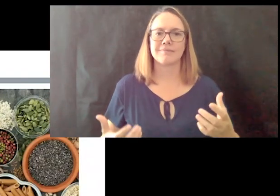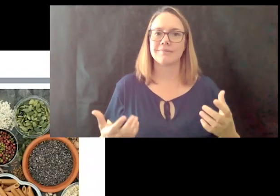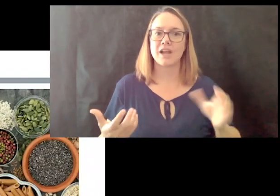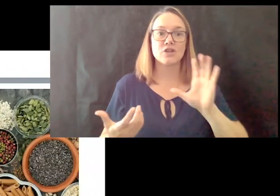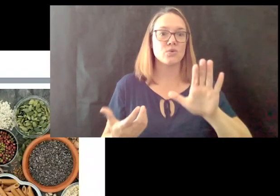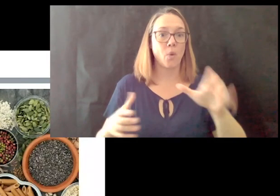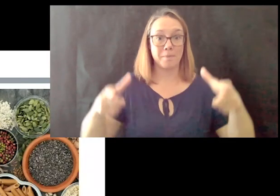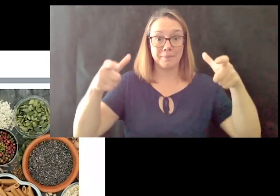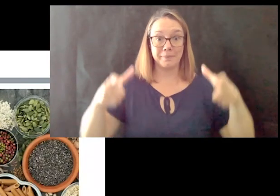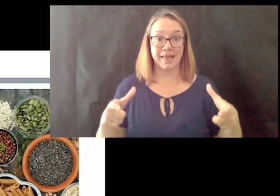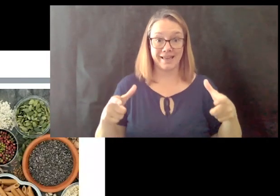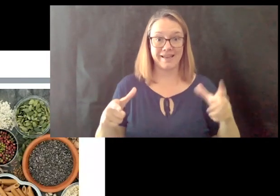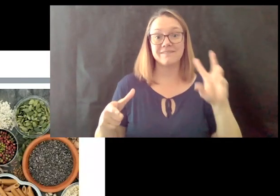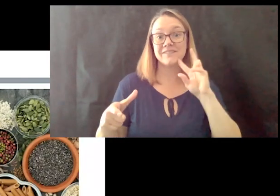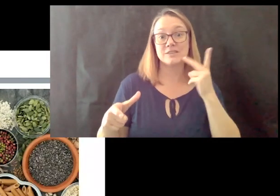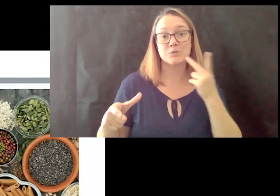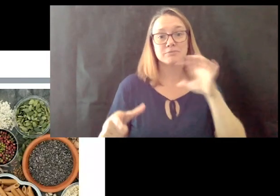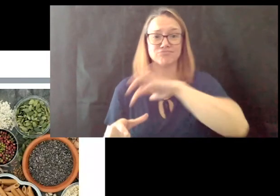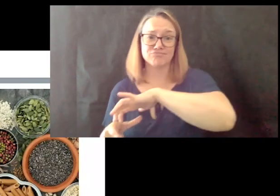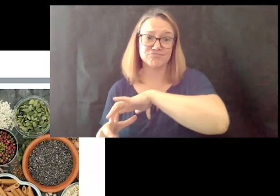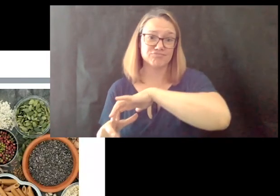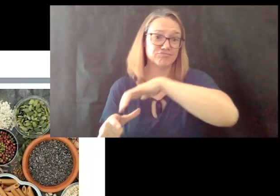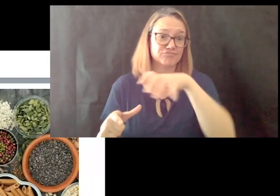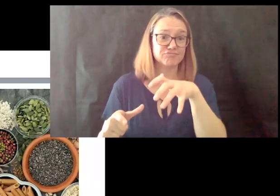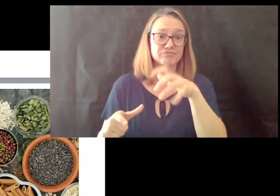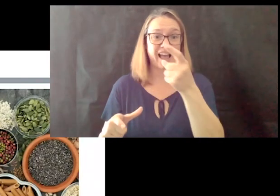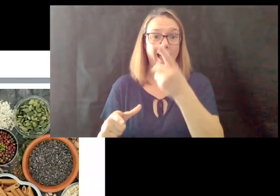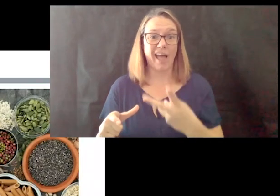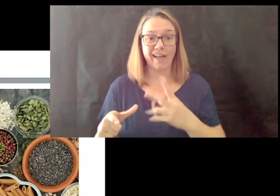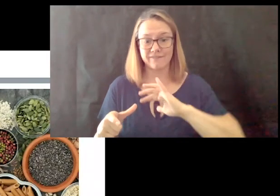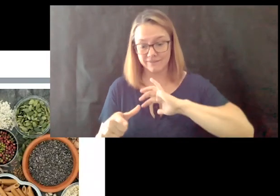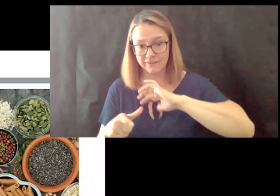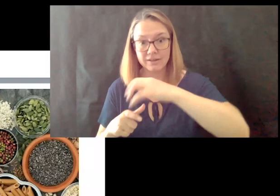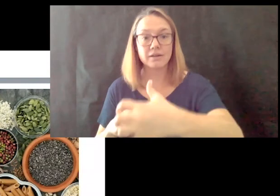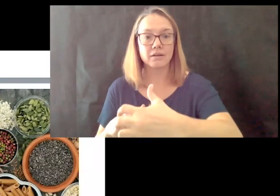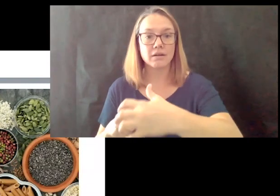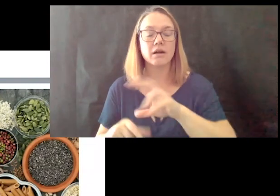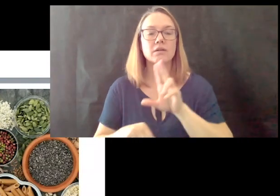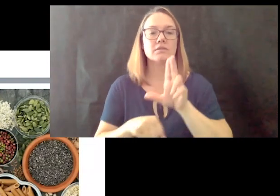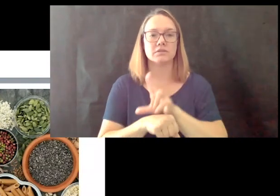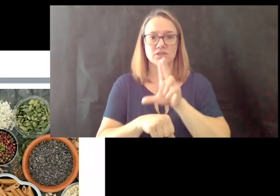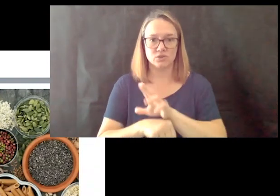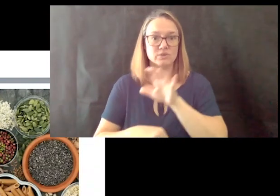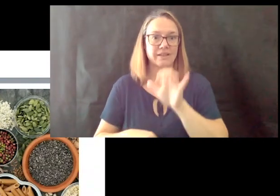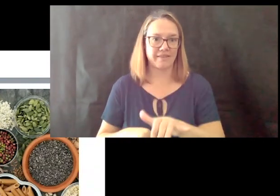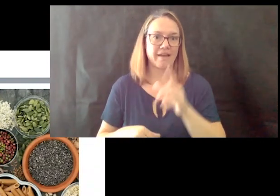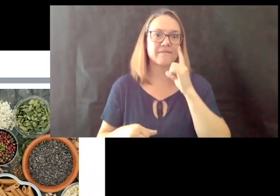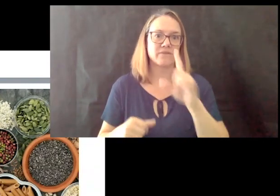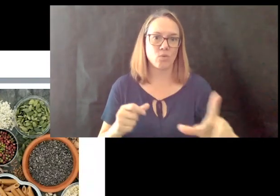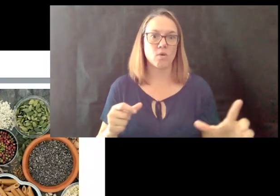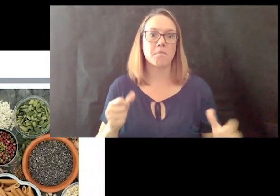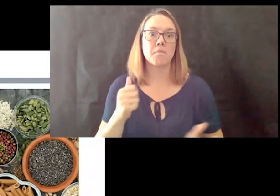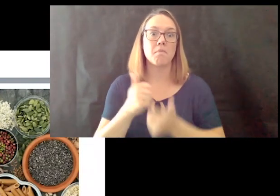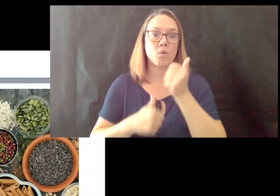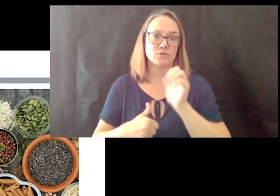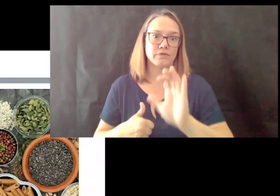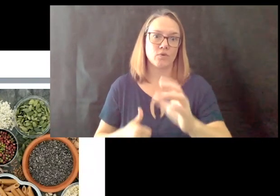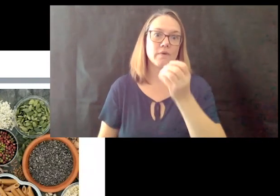Feel free to fill your plates with vegetables. Fill half your plate with vegetables and use that to be your